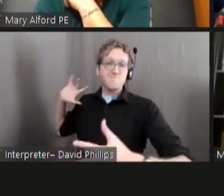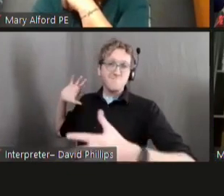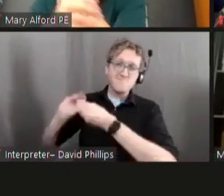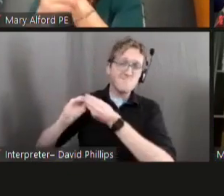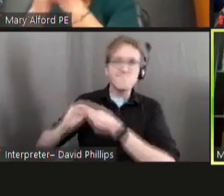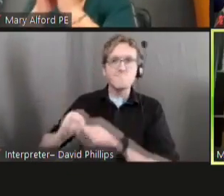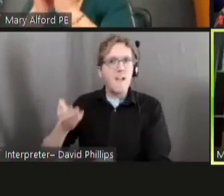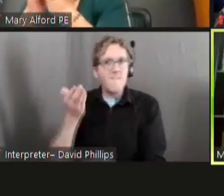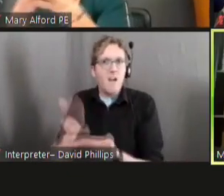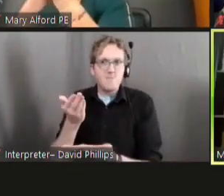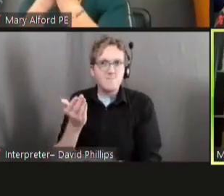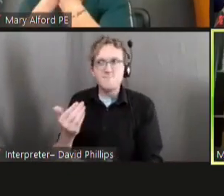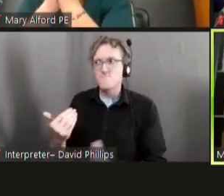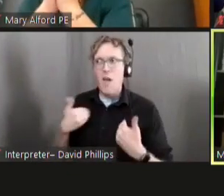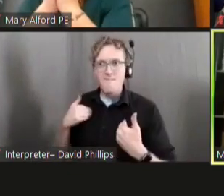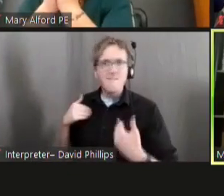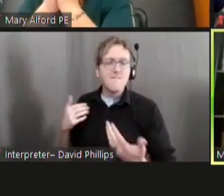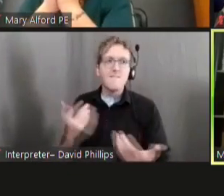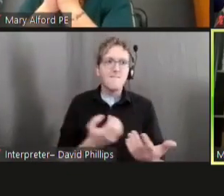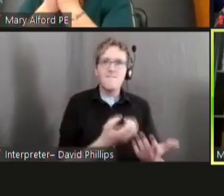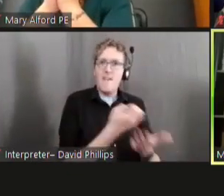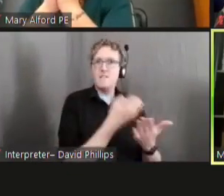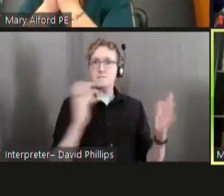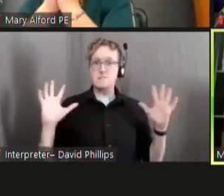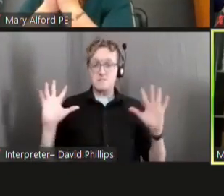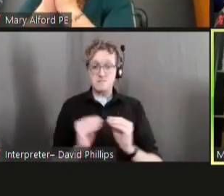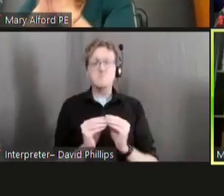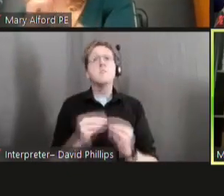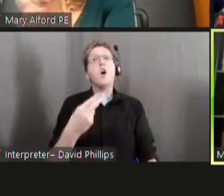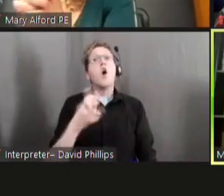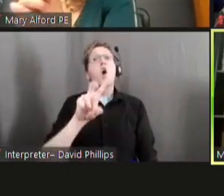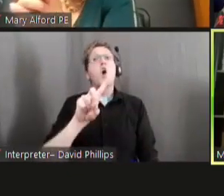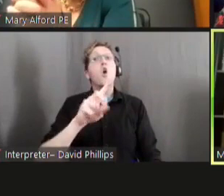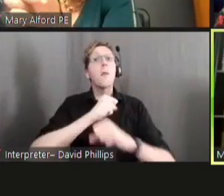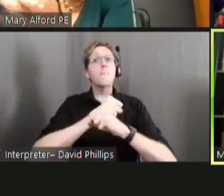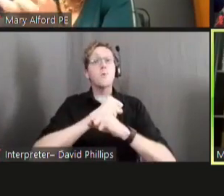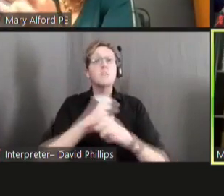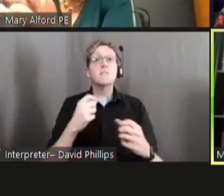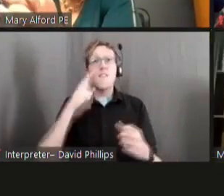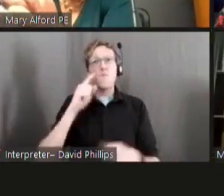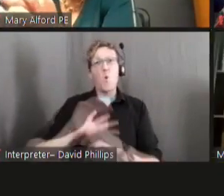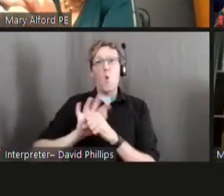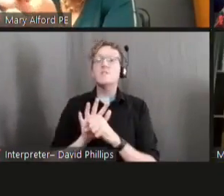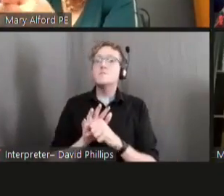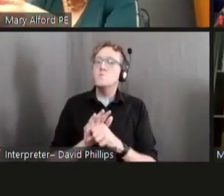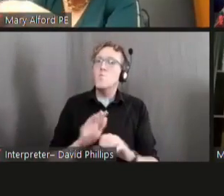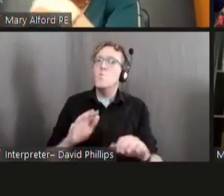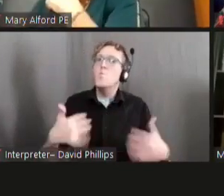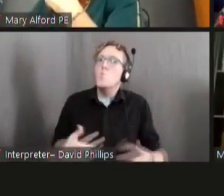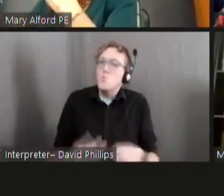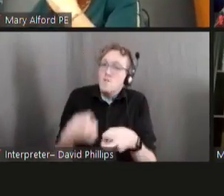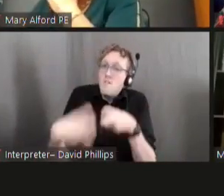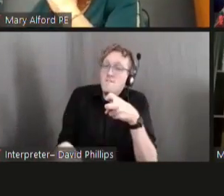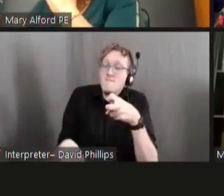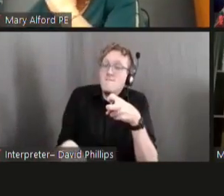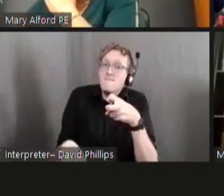that we have and the empirical evidence that we have, that herd immunity for coronavirus is something that will be very hard to achieve, if even that